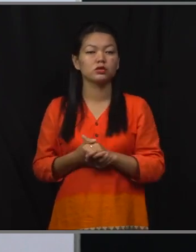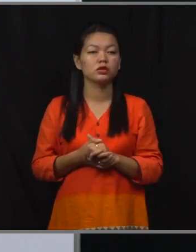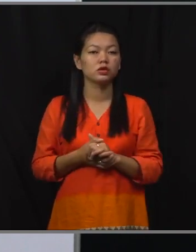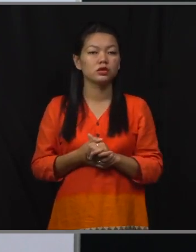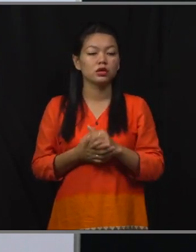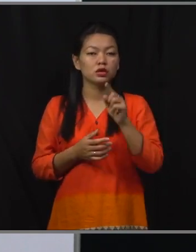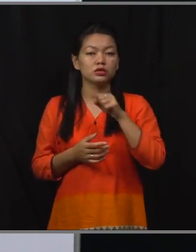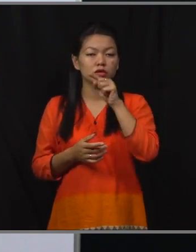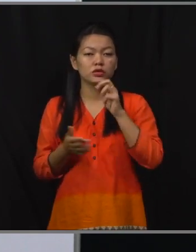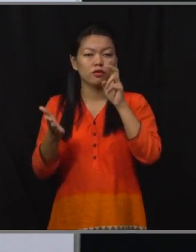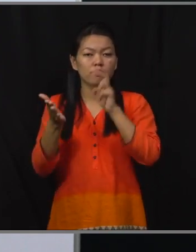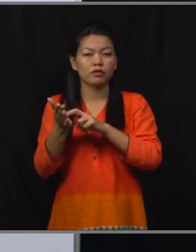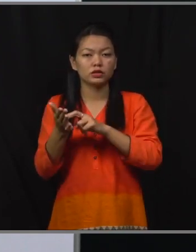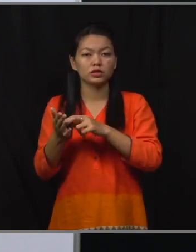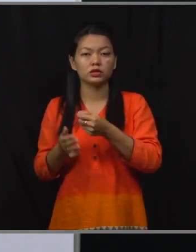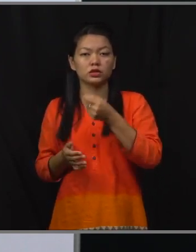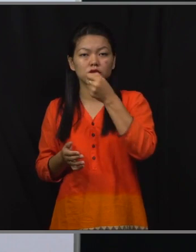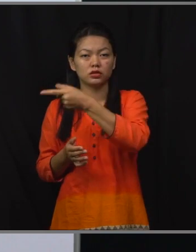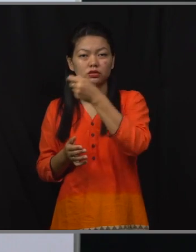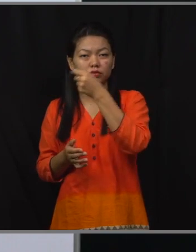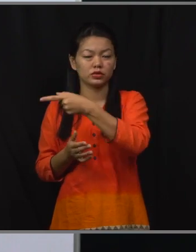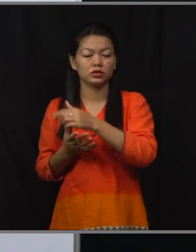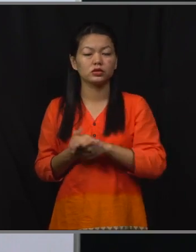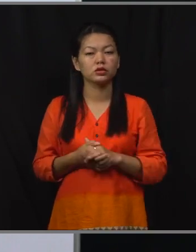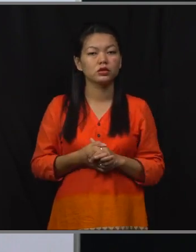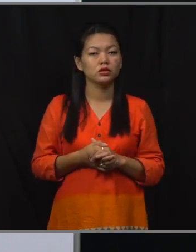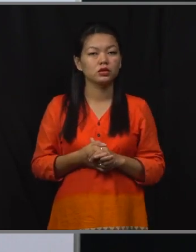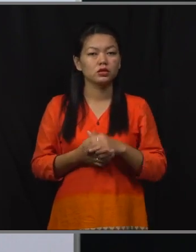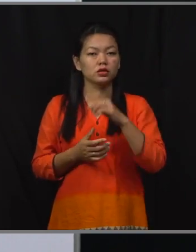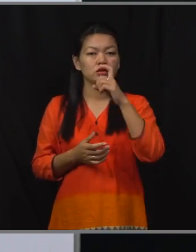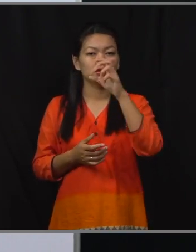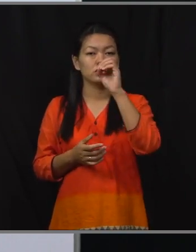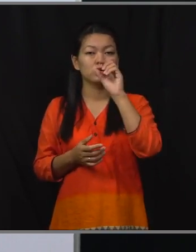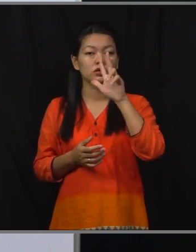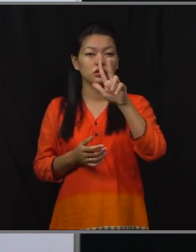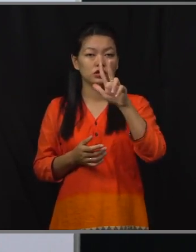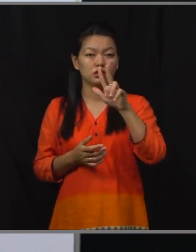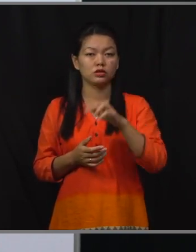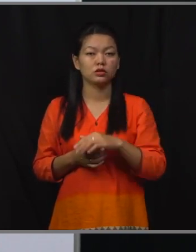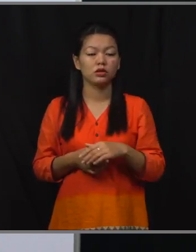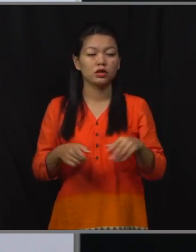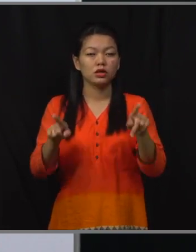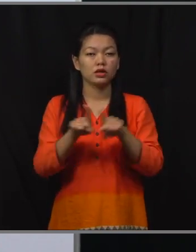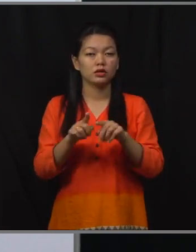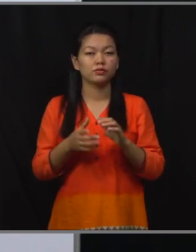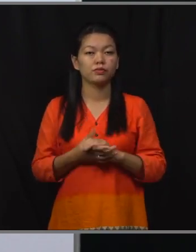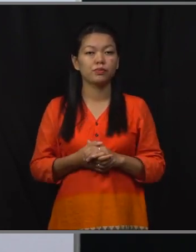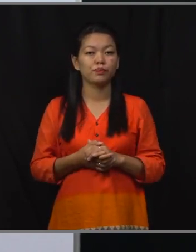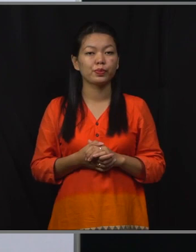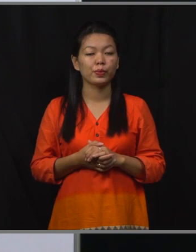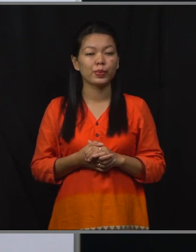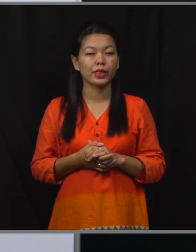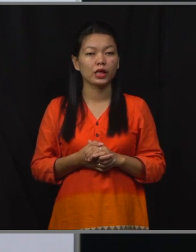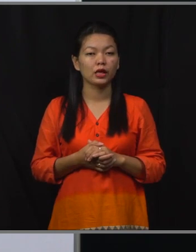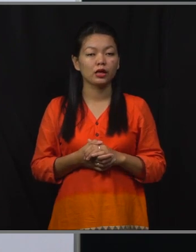interest on the fixed deposits received as per the question is 708, and accrued, that is they